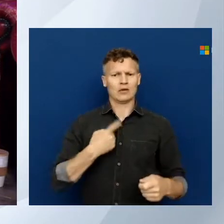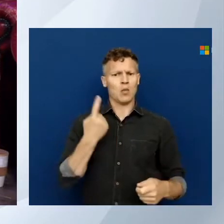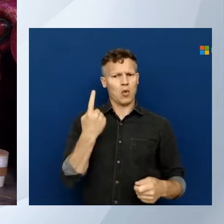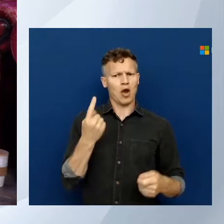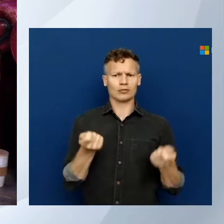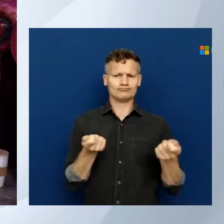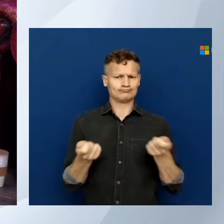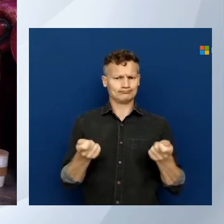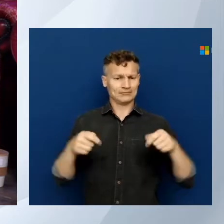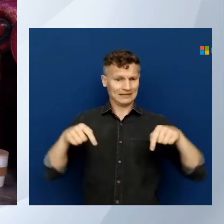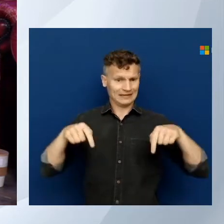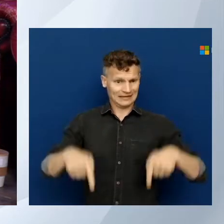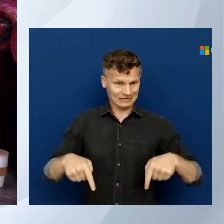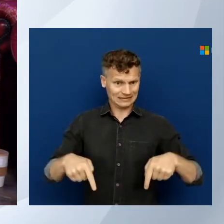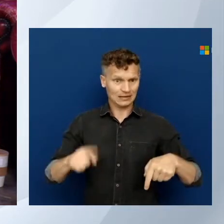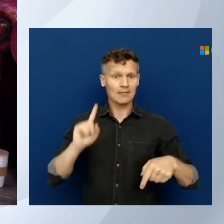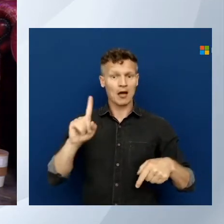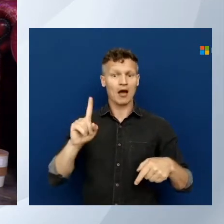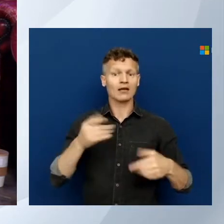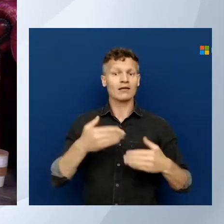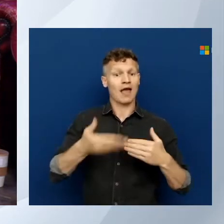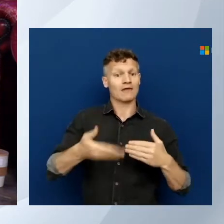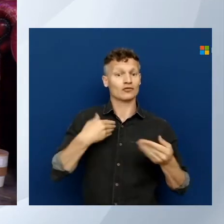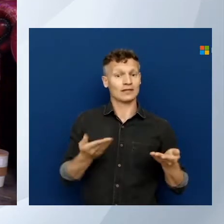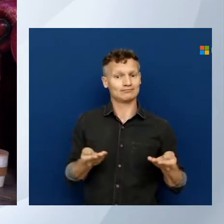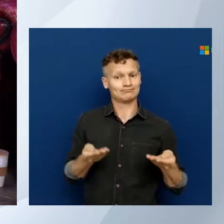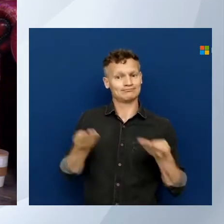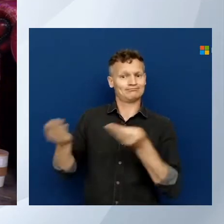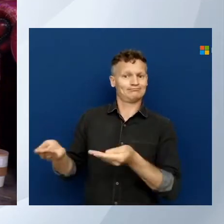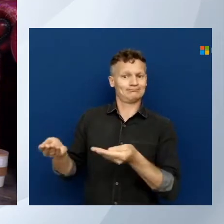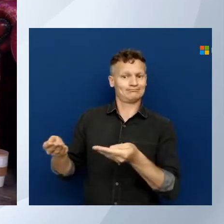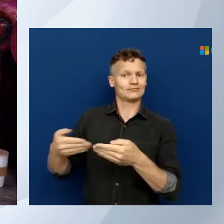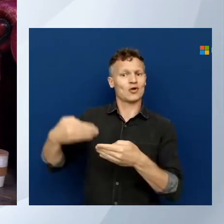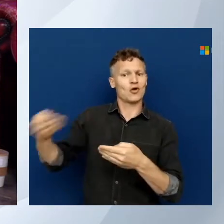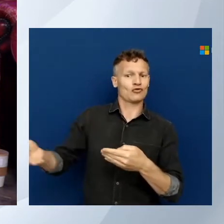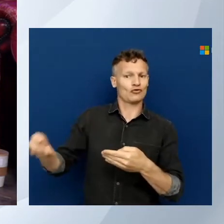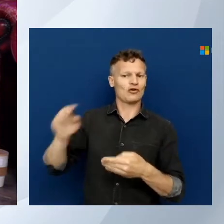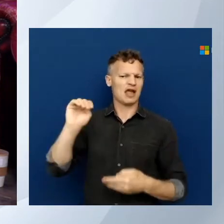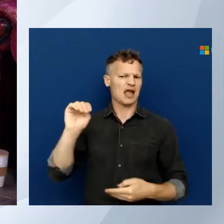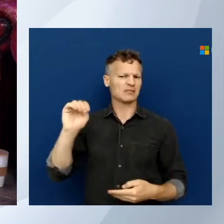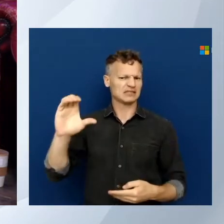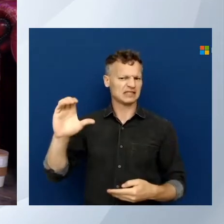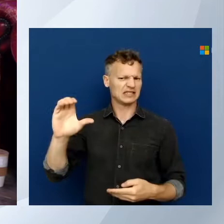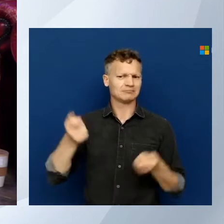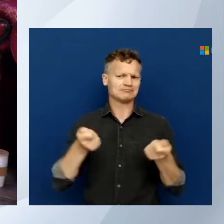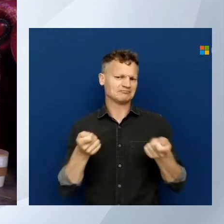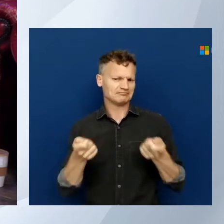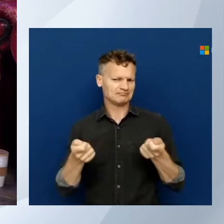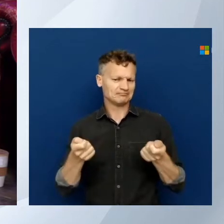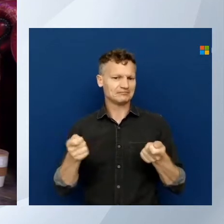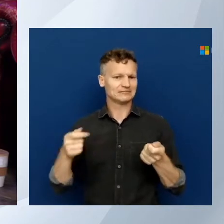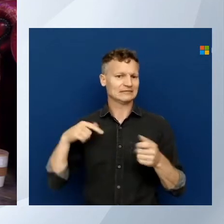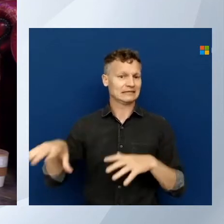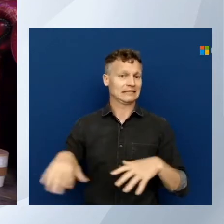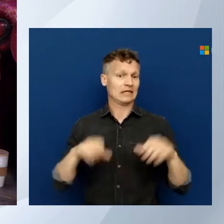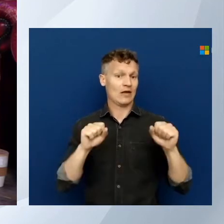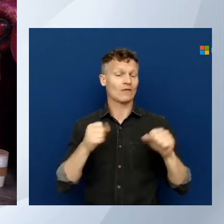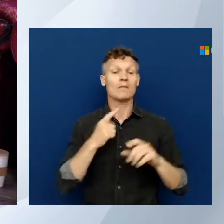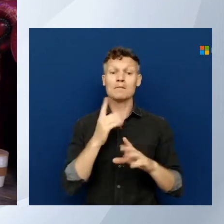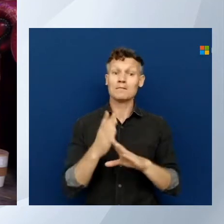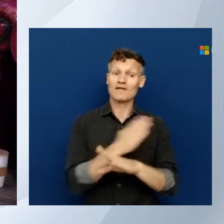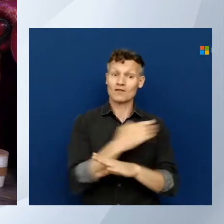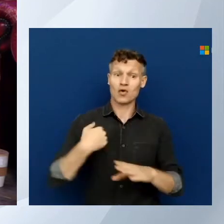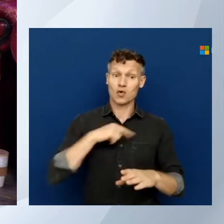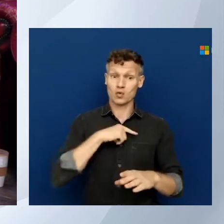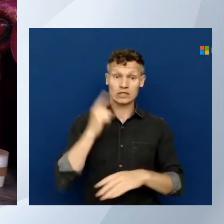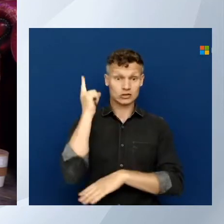set of MCs to take over for me. And before we get started, with another, first of